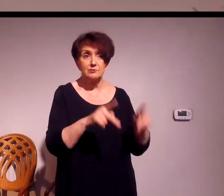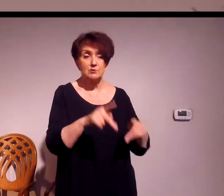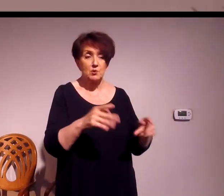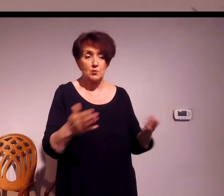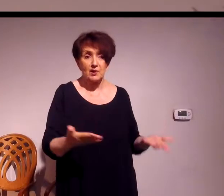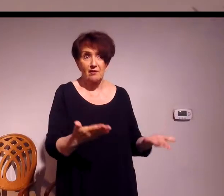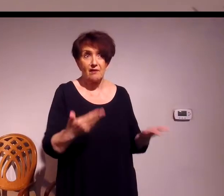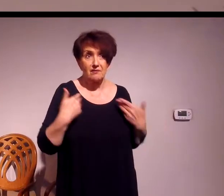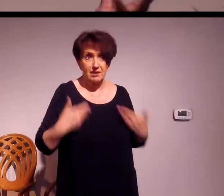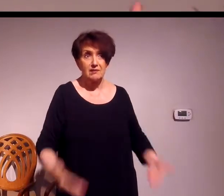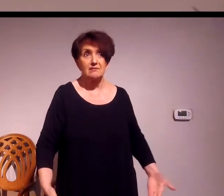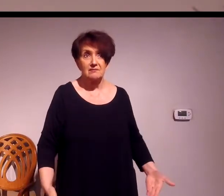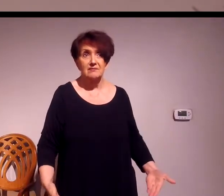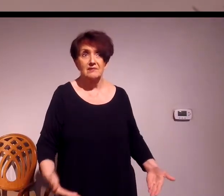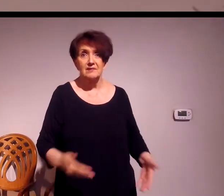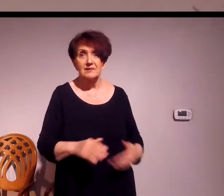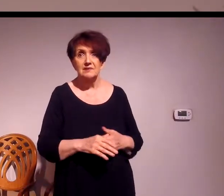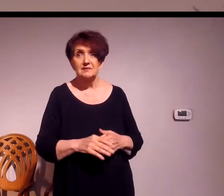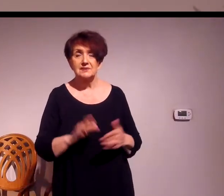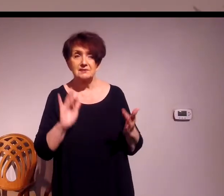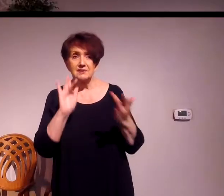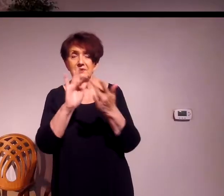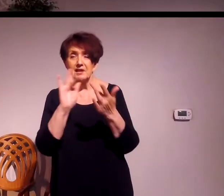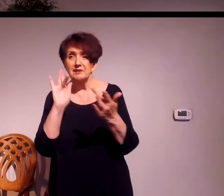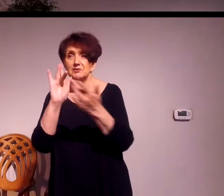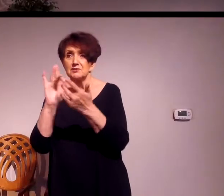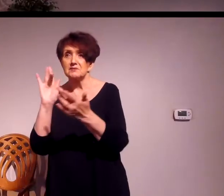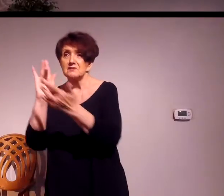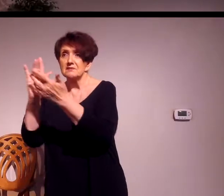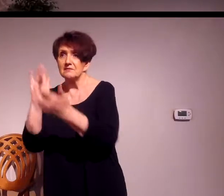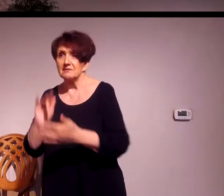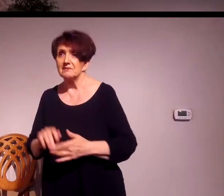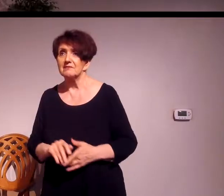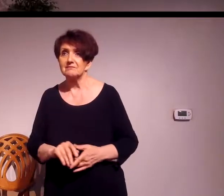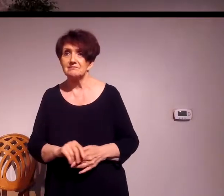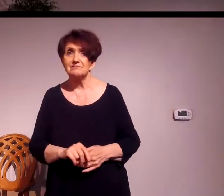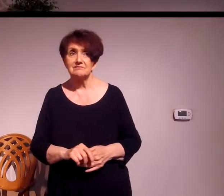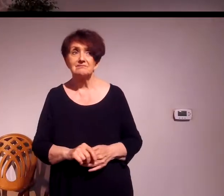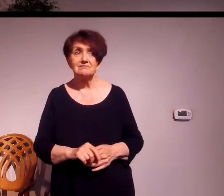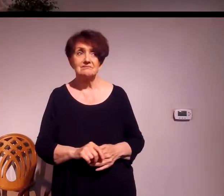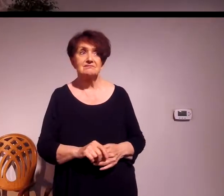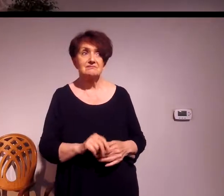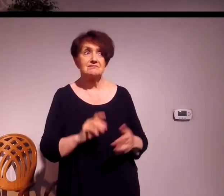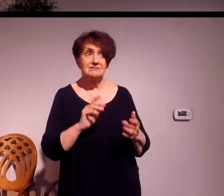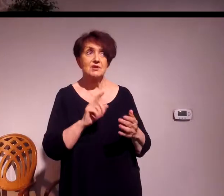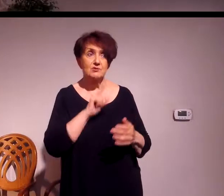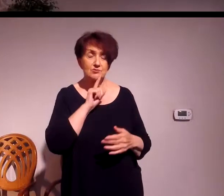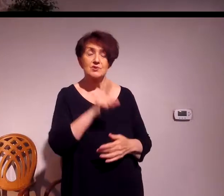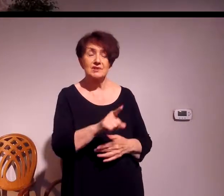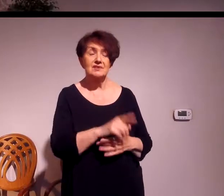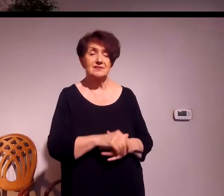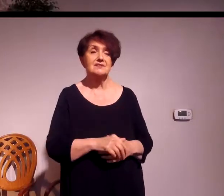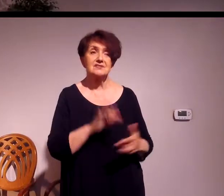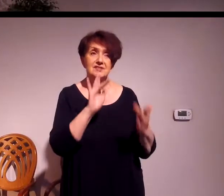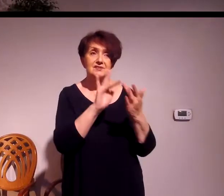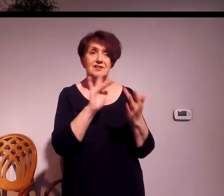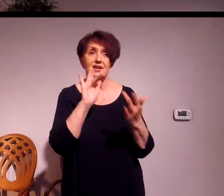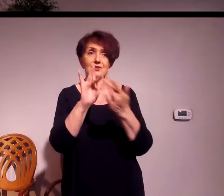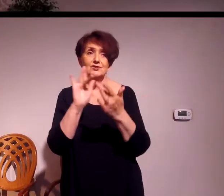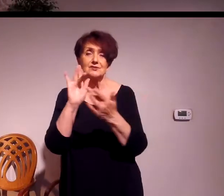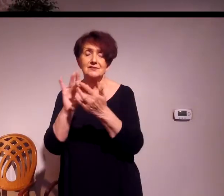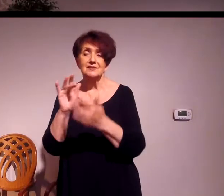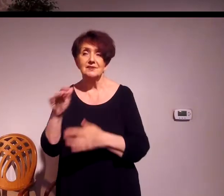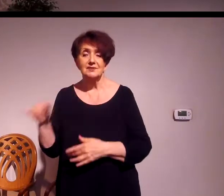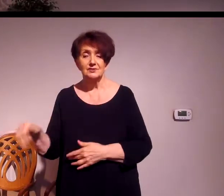with you. It's contagious. Right? Got it? Yeah. It's contagious. And just that, like that lady who was